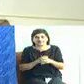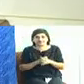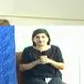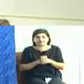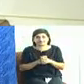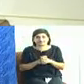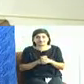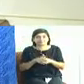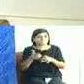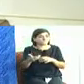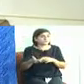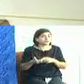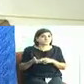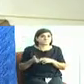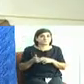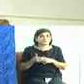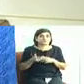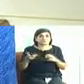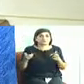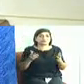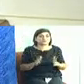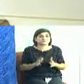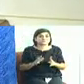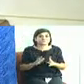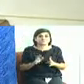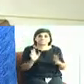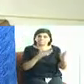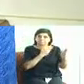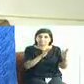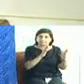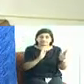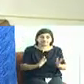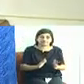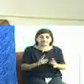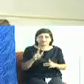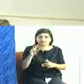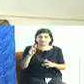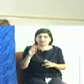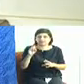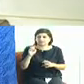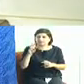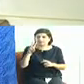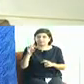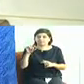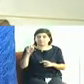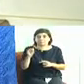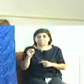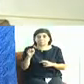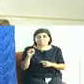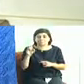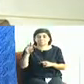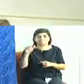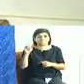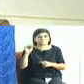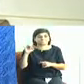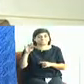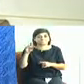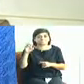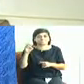And I want to welcome our guest vocalist, obviously Luis Ramirez, who just acknowledged from Stockton.